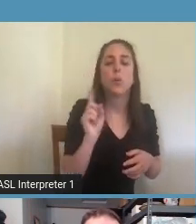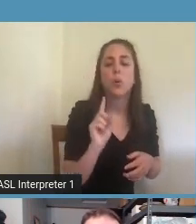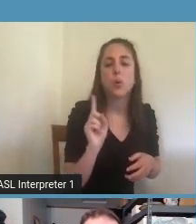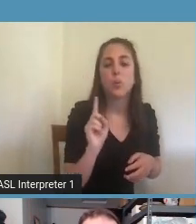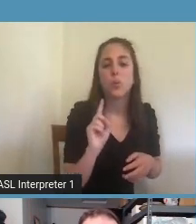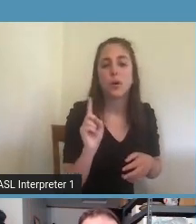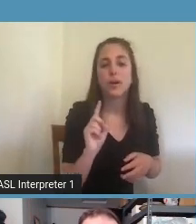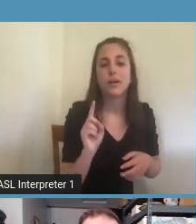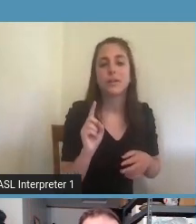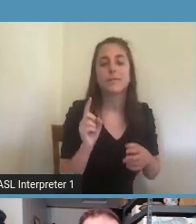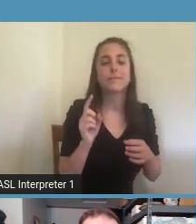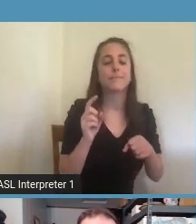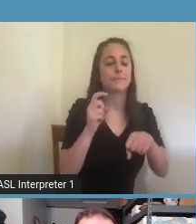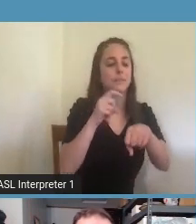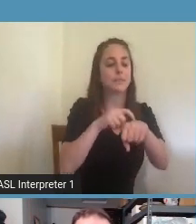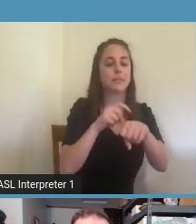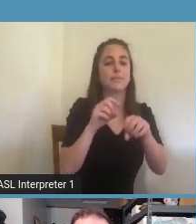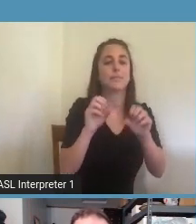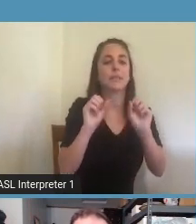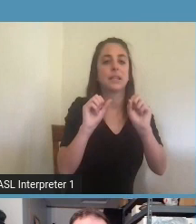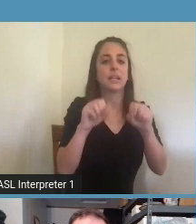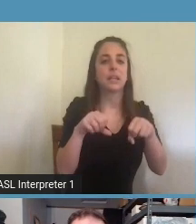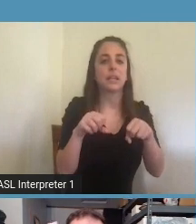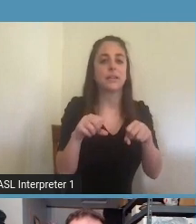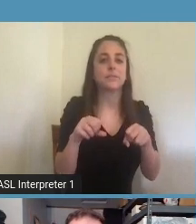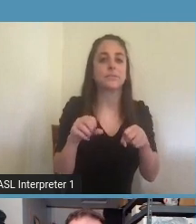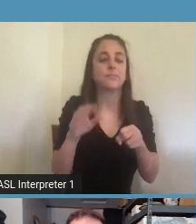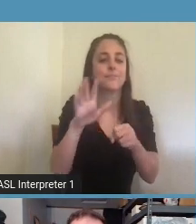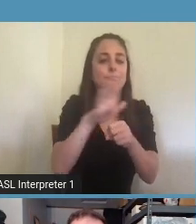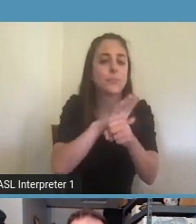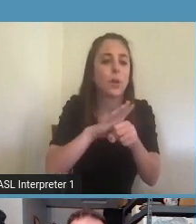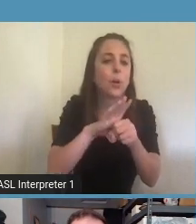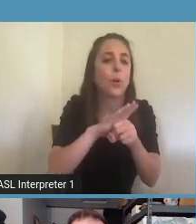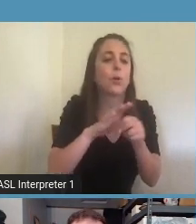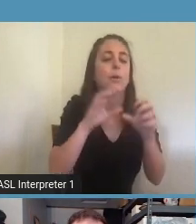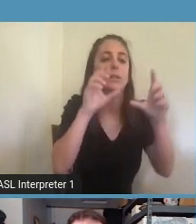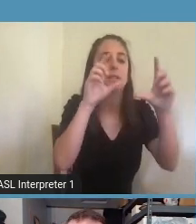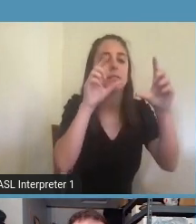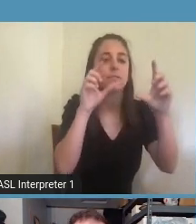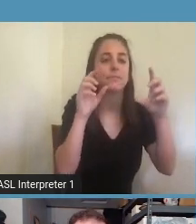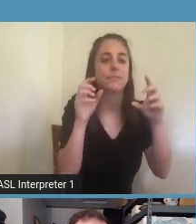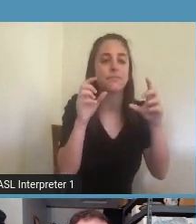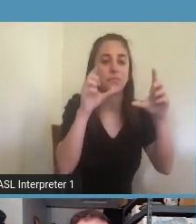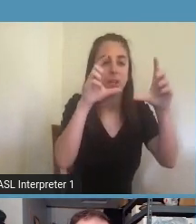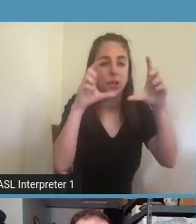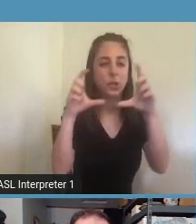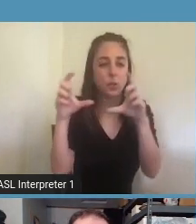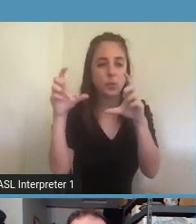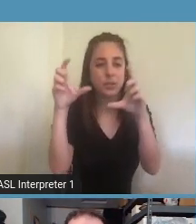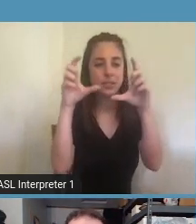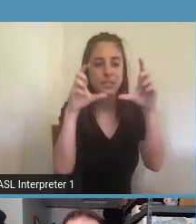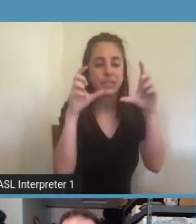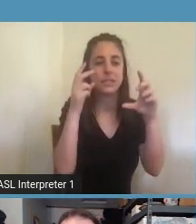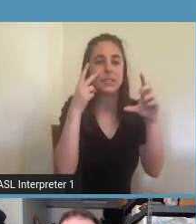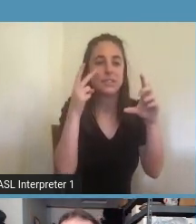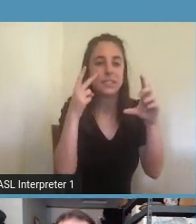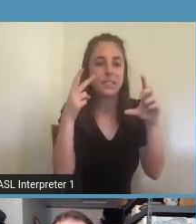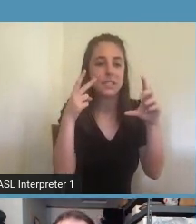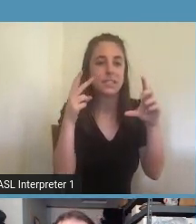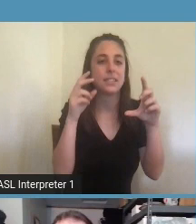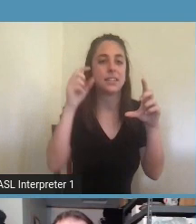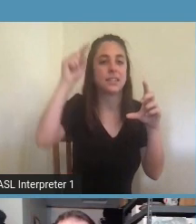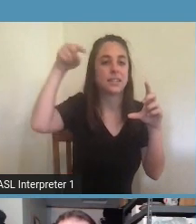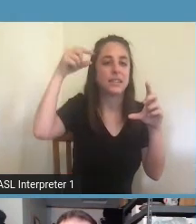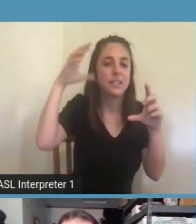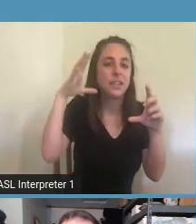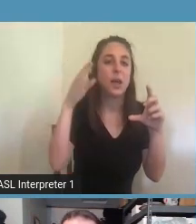can go to that location, use my app, use my camera, and see where the sun is. It will position the sun. Oh, okay, the sun's going to be